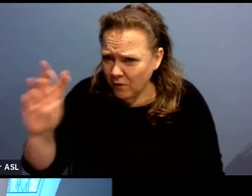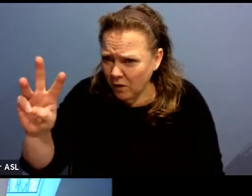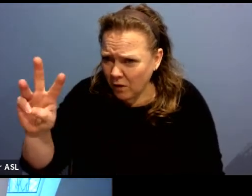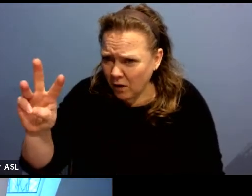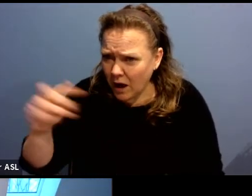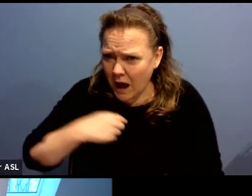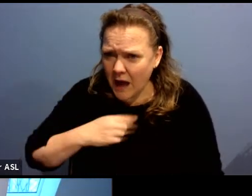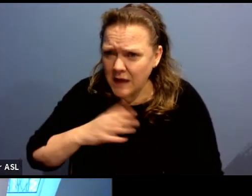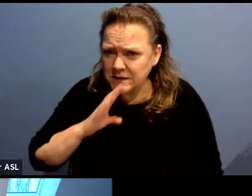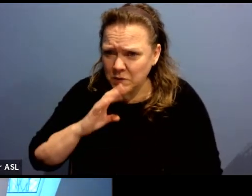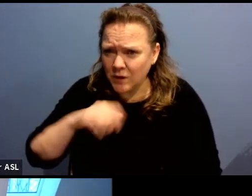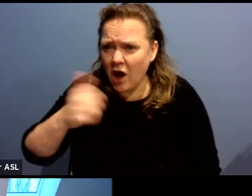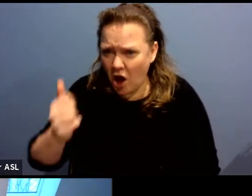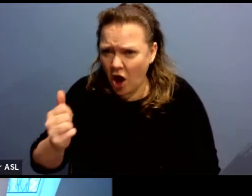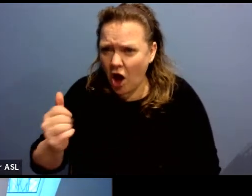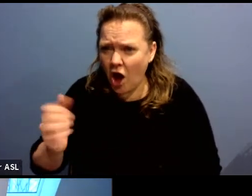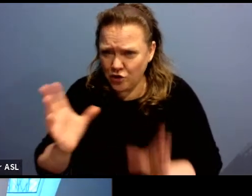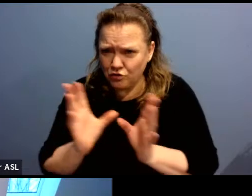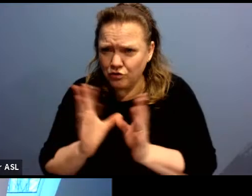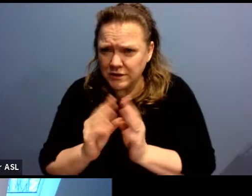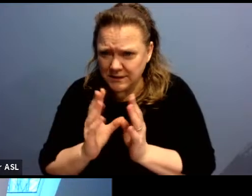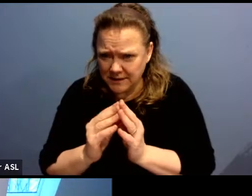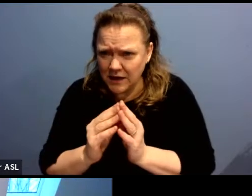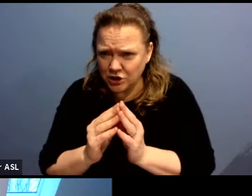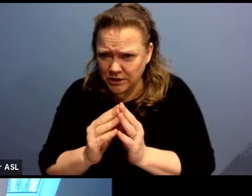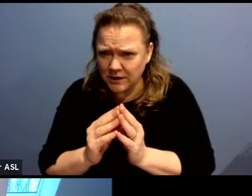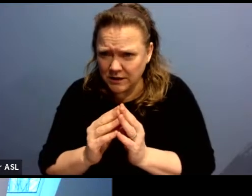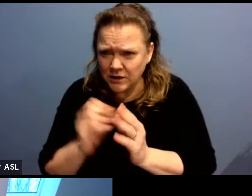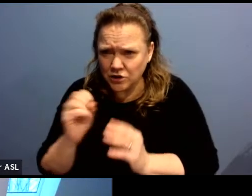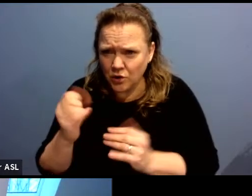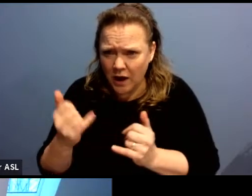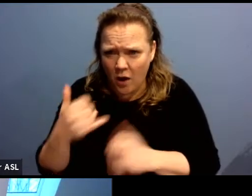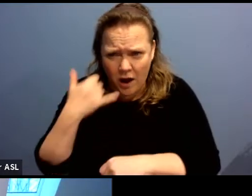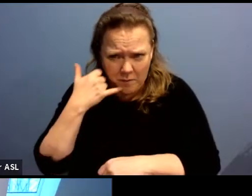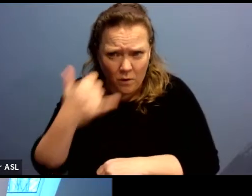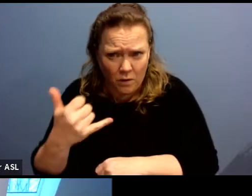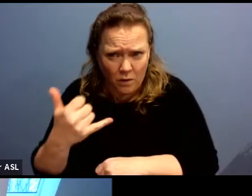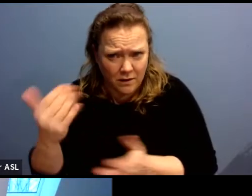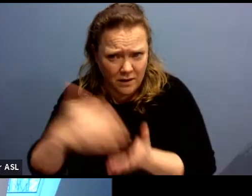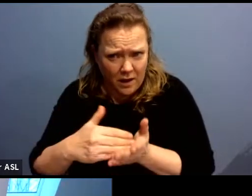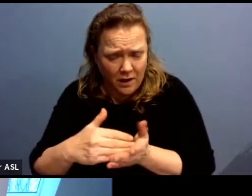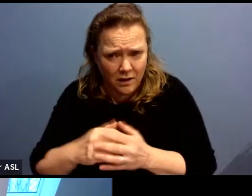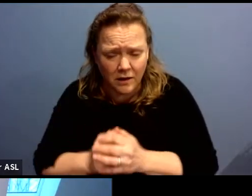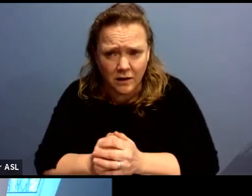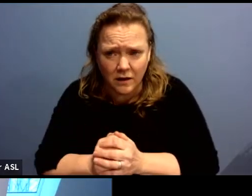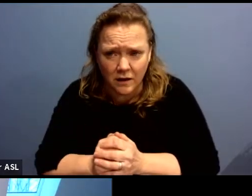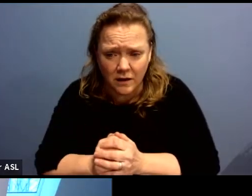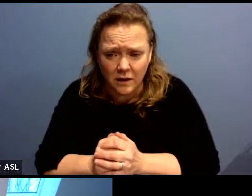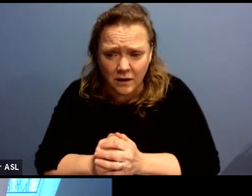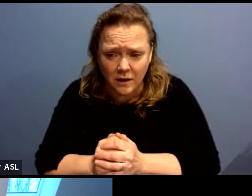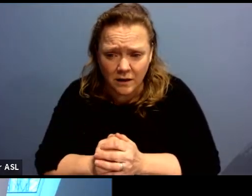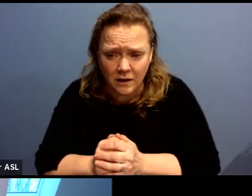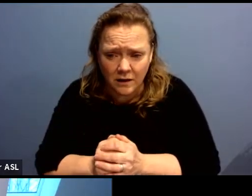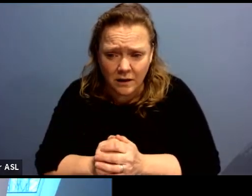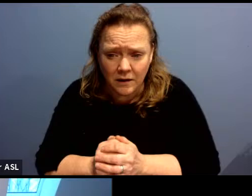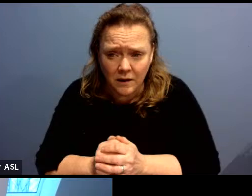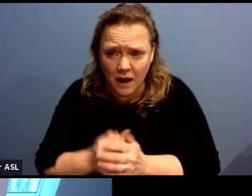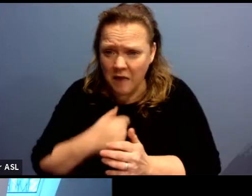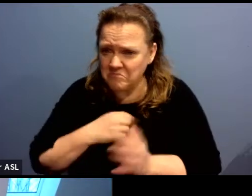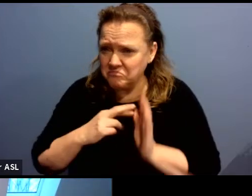another session you had, sir. I'm calling in for this session too. I don't represent an organization. I